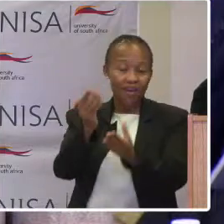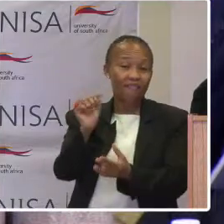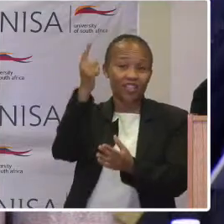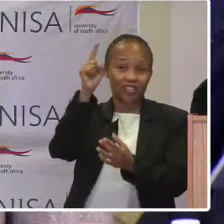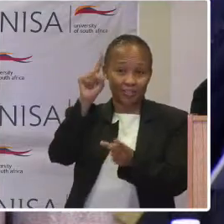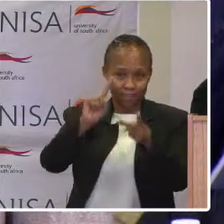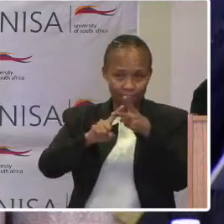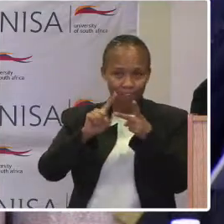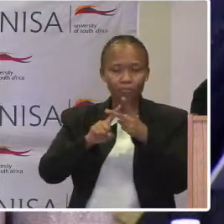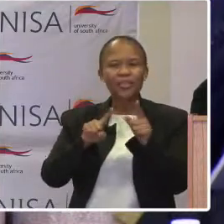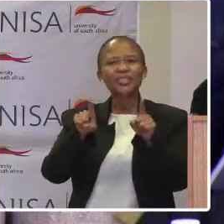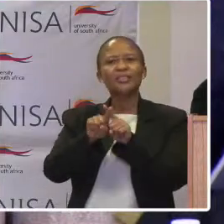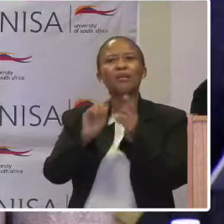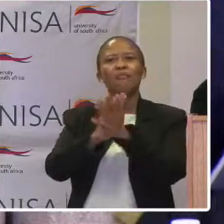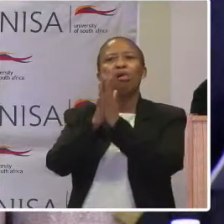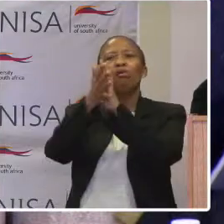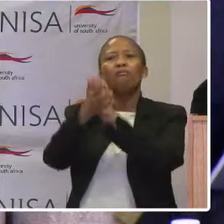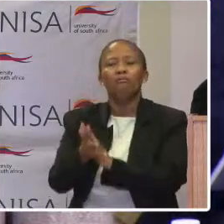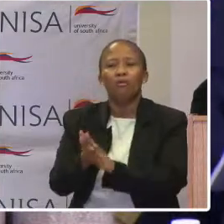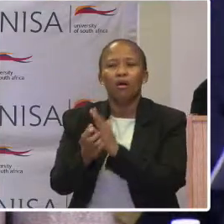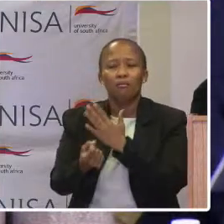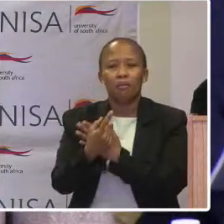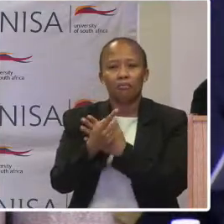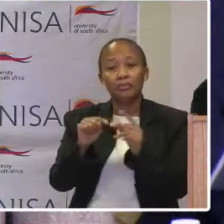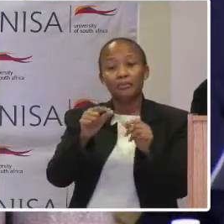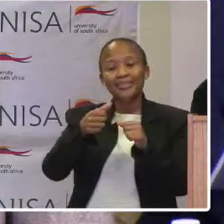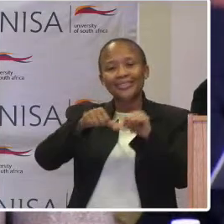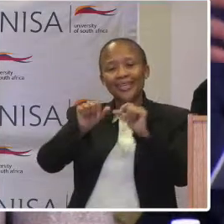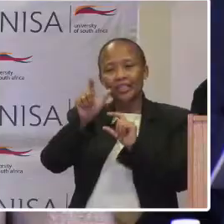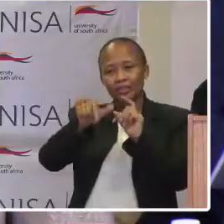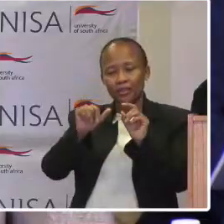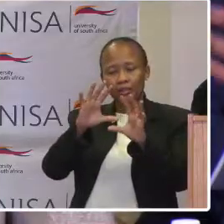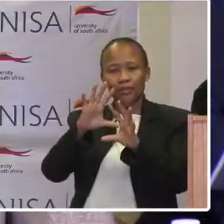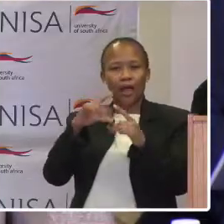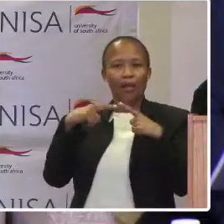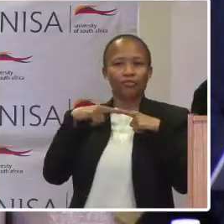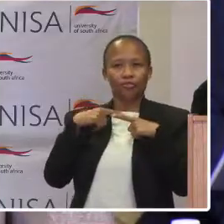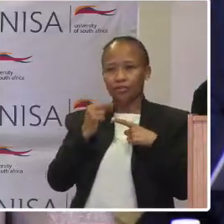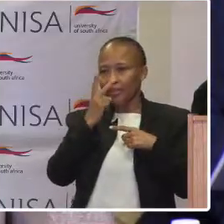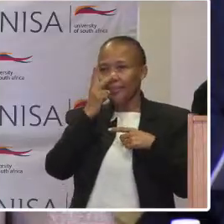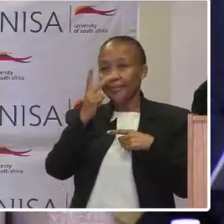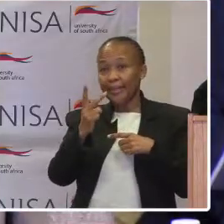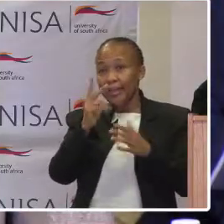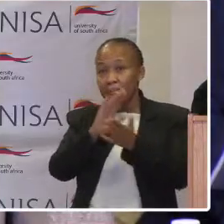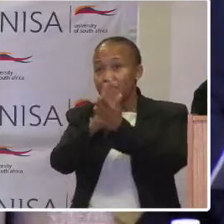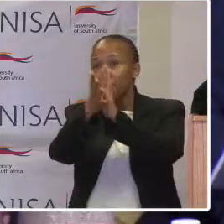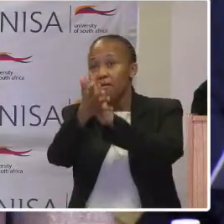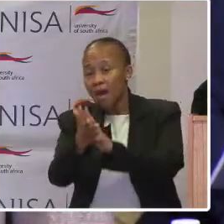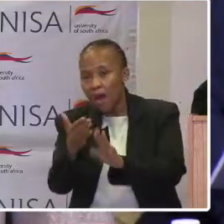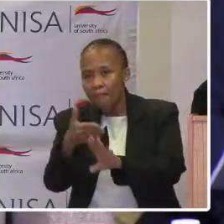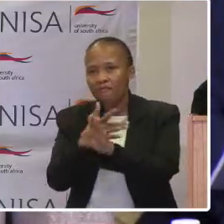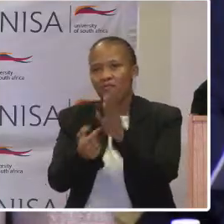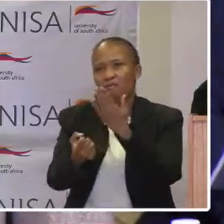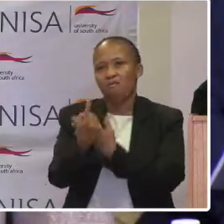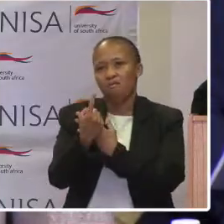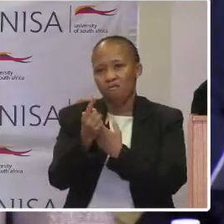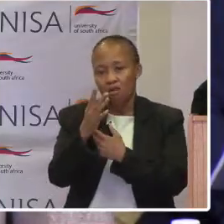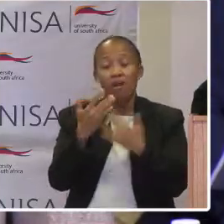disaster, the science see the disaster before the disaster happened and advise